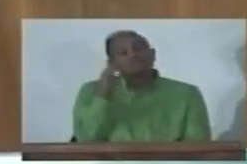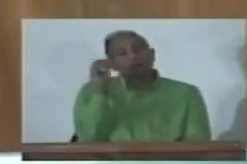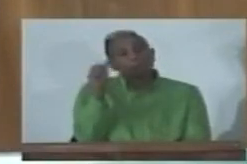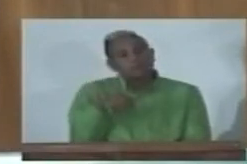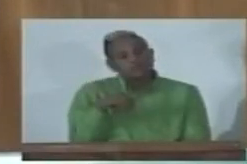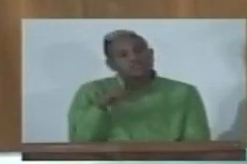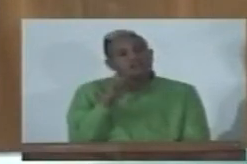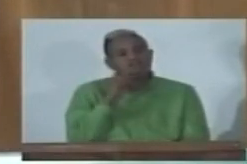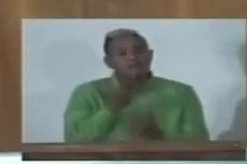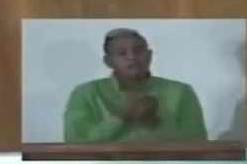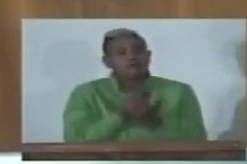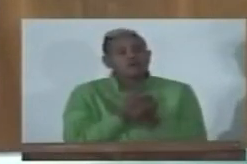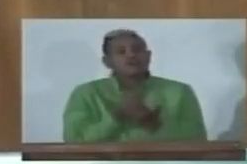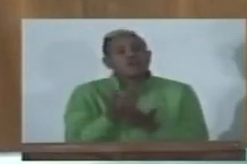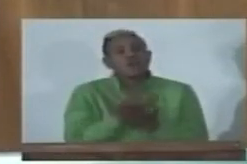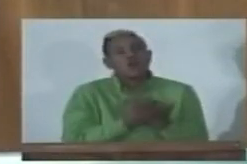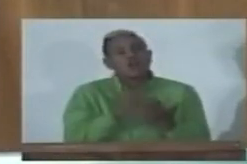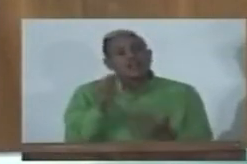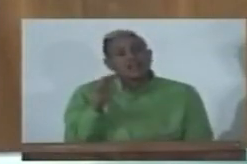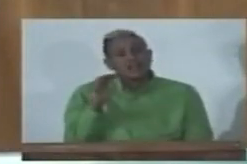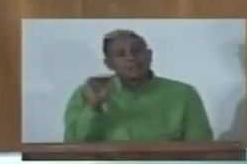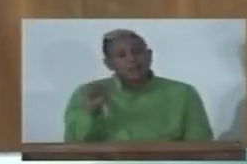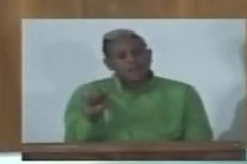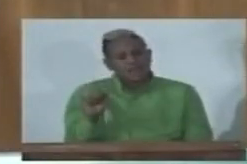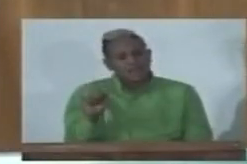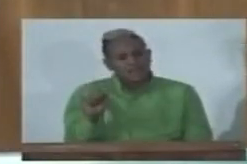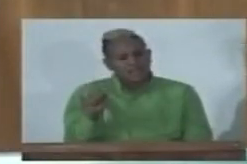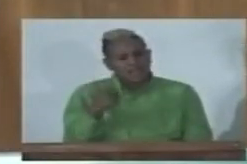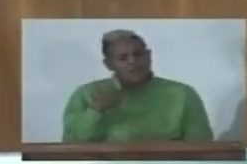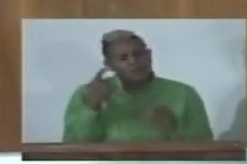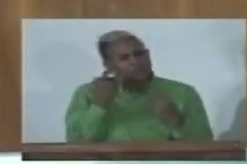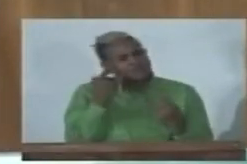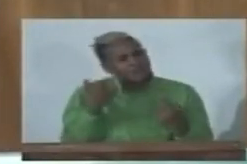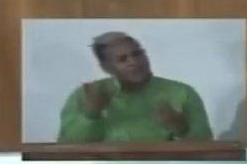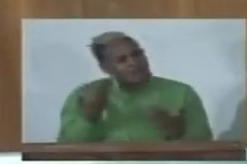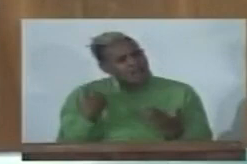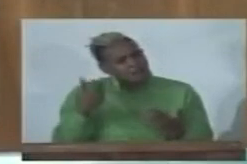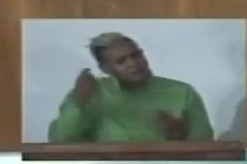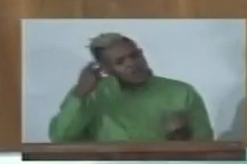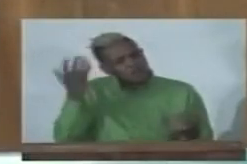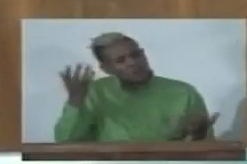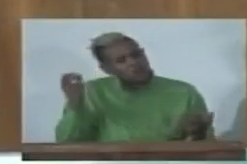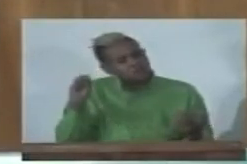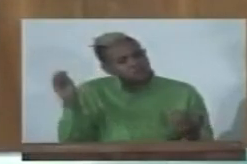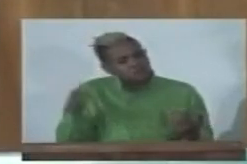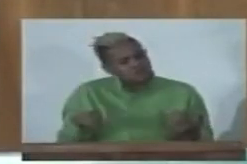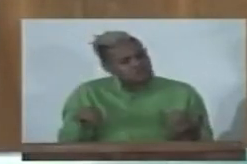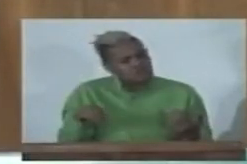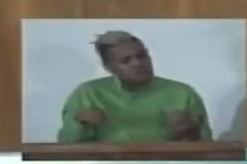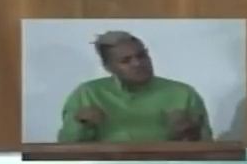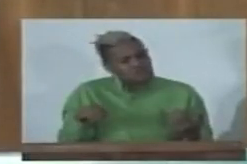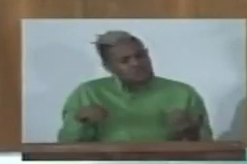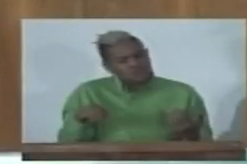Manley International Airport. And I wondered if you could just help me to understand what percentage